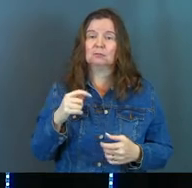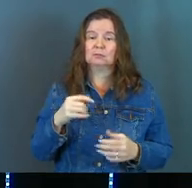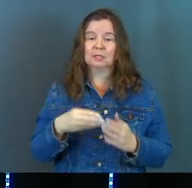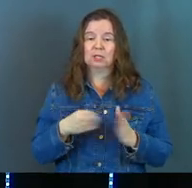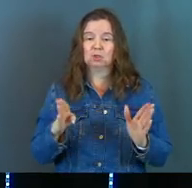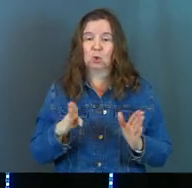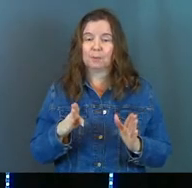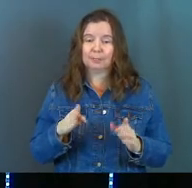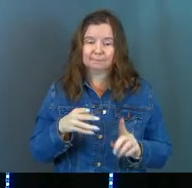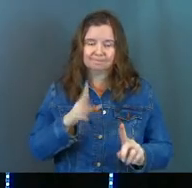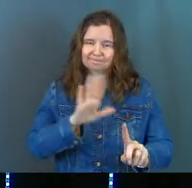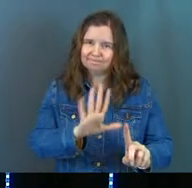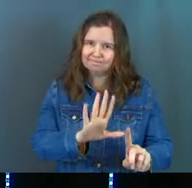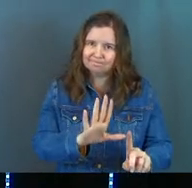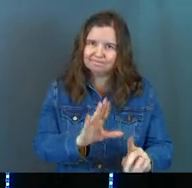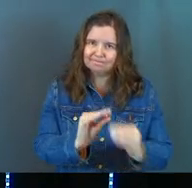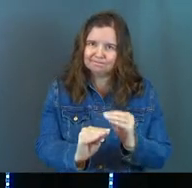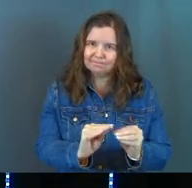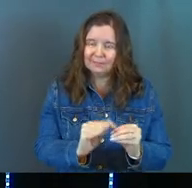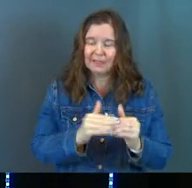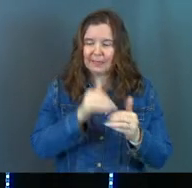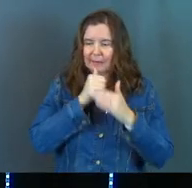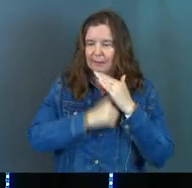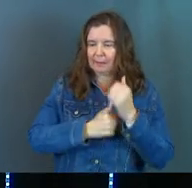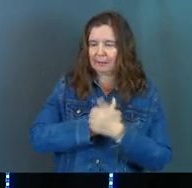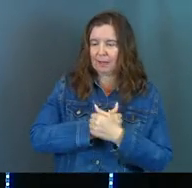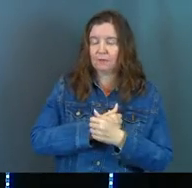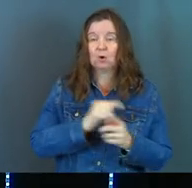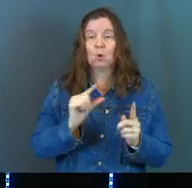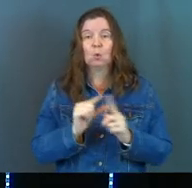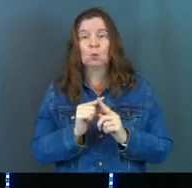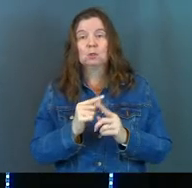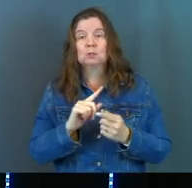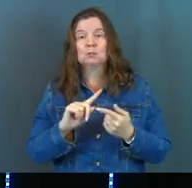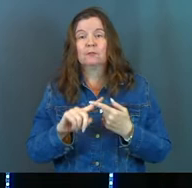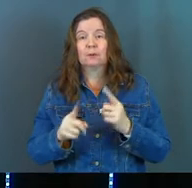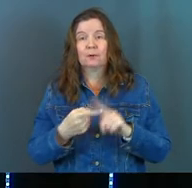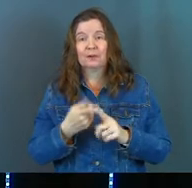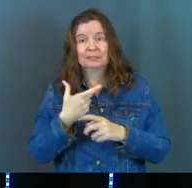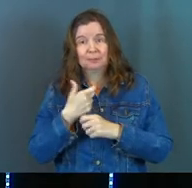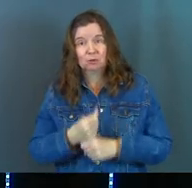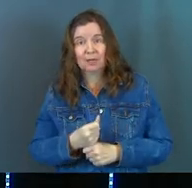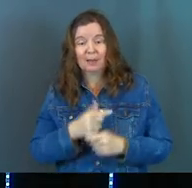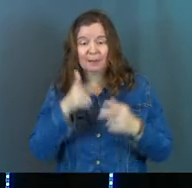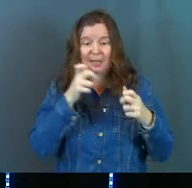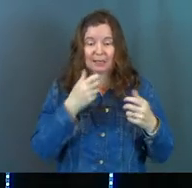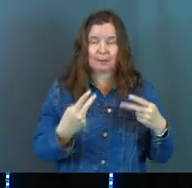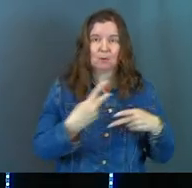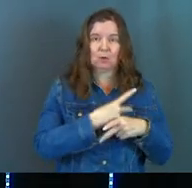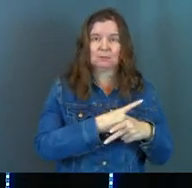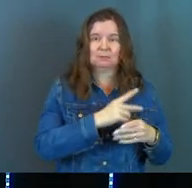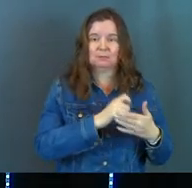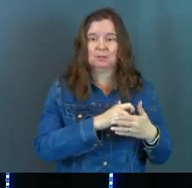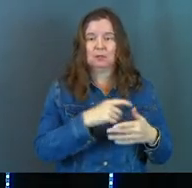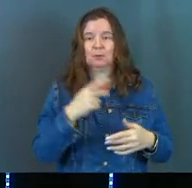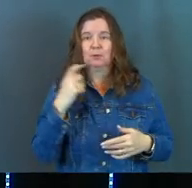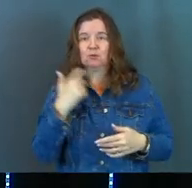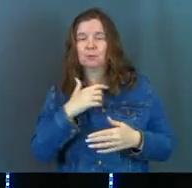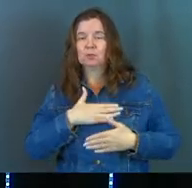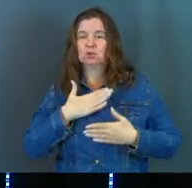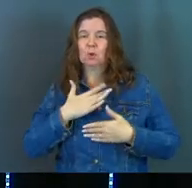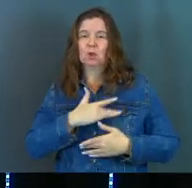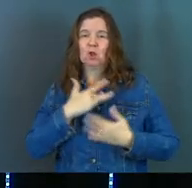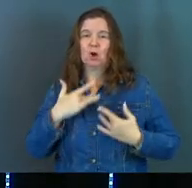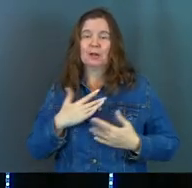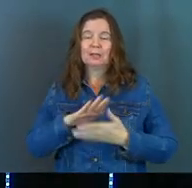hidden love. Wounds from a friend can be trusted, but an enemy multiplies kisses. Perfume and incense bring joy to the heart,